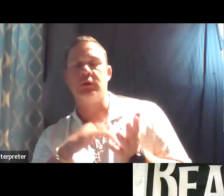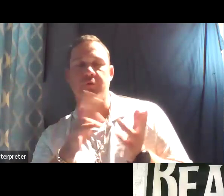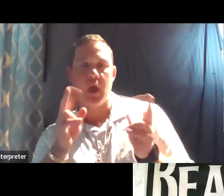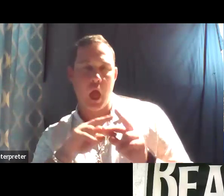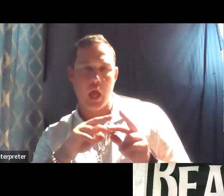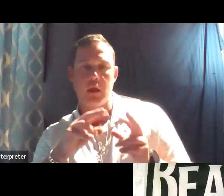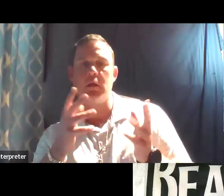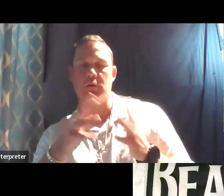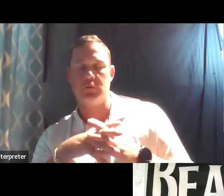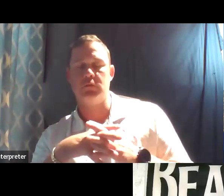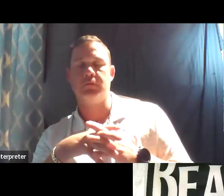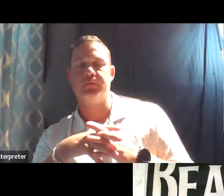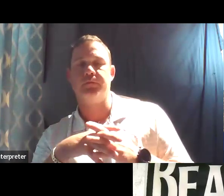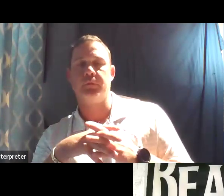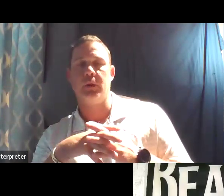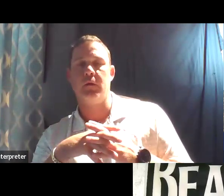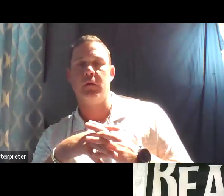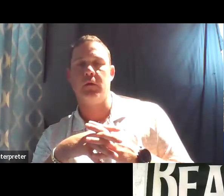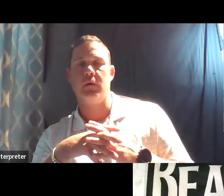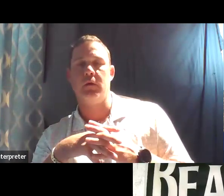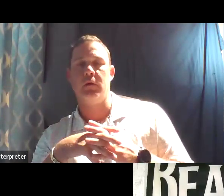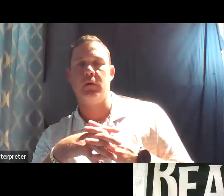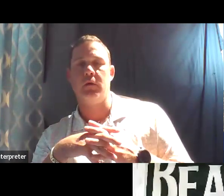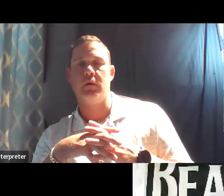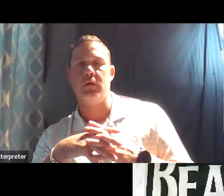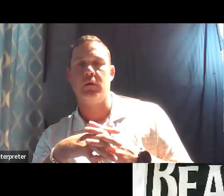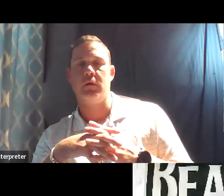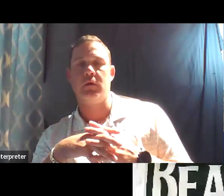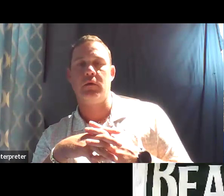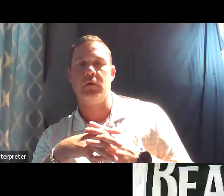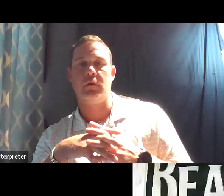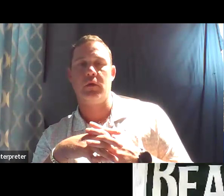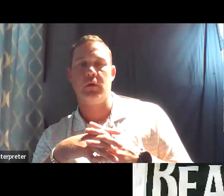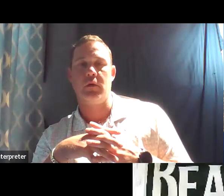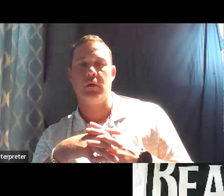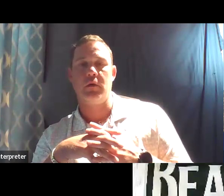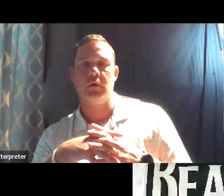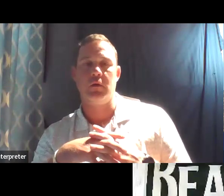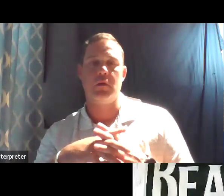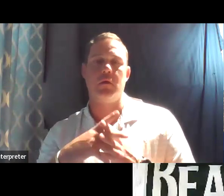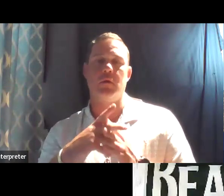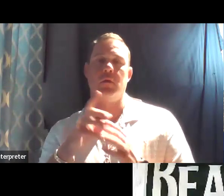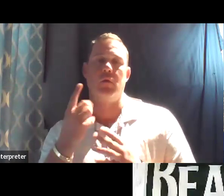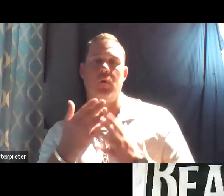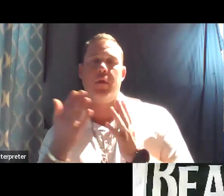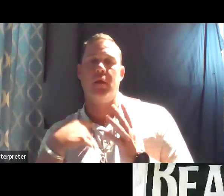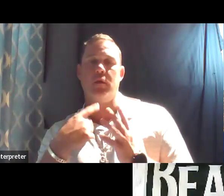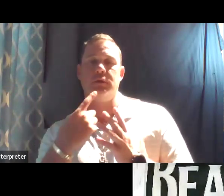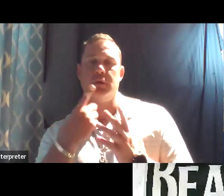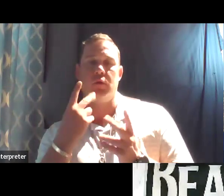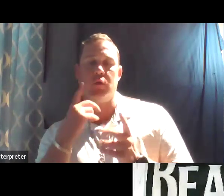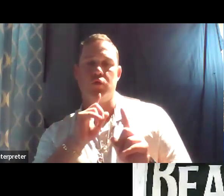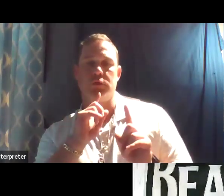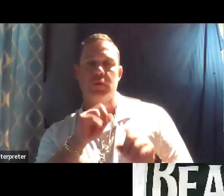Valley, south, etc. Got it. And the one thing I would say is that the responses, there